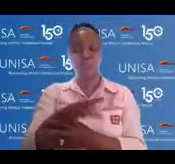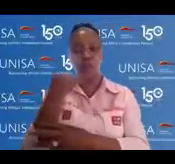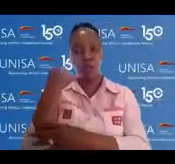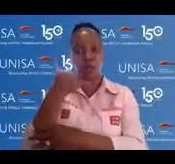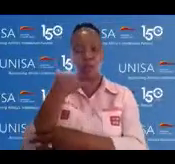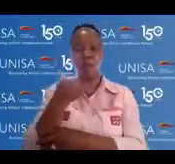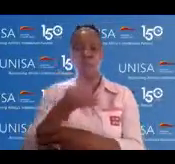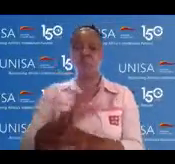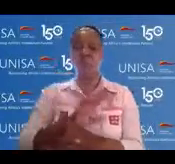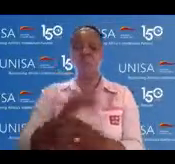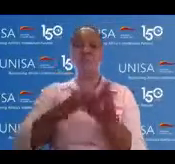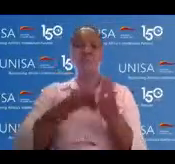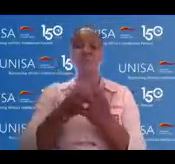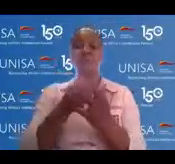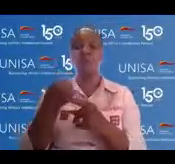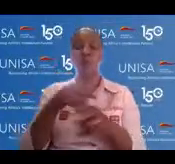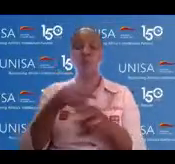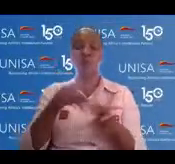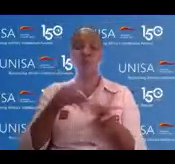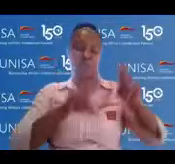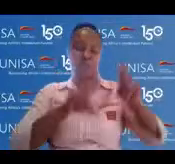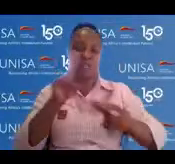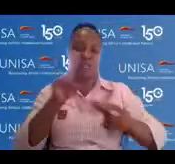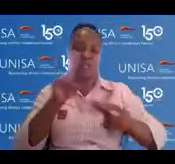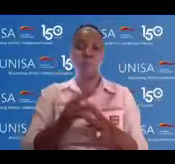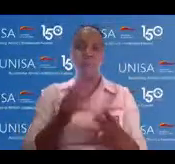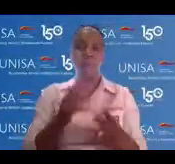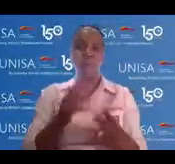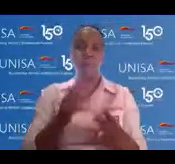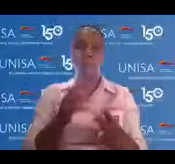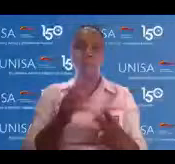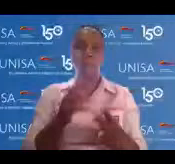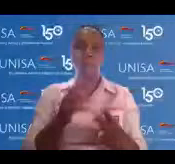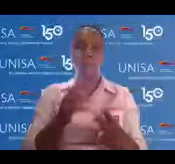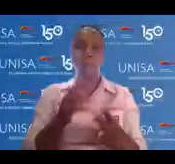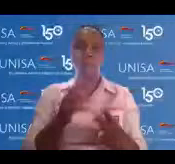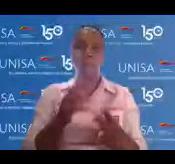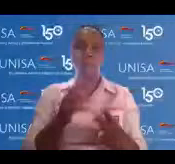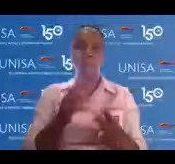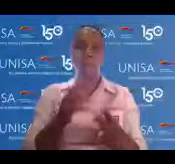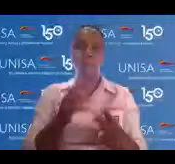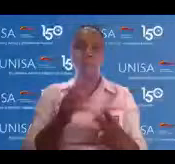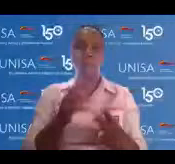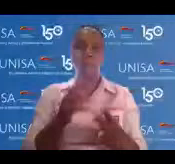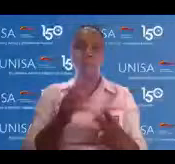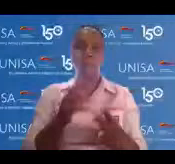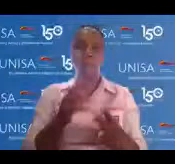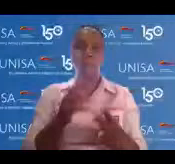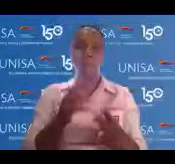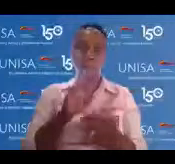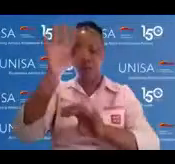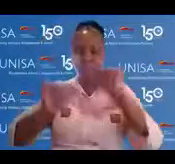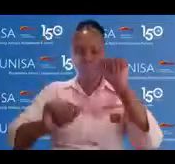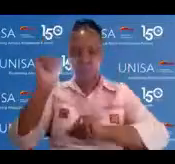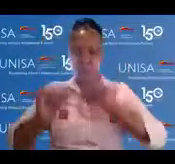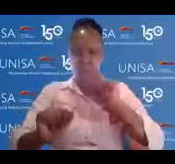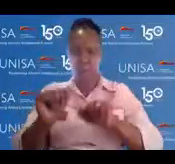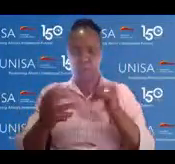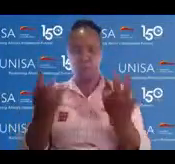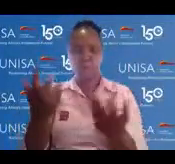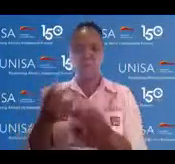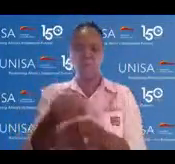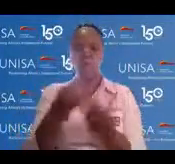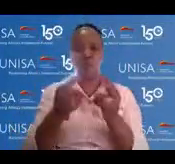for invigilation purposes, but also to be able to access your assessment on UNISA's